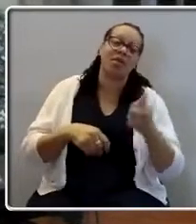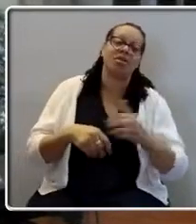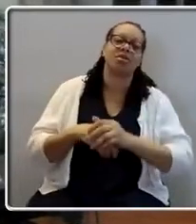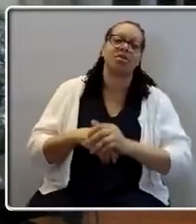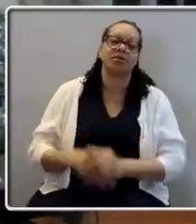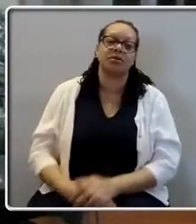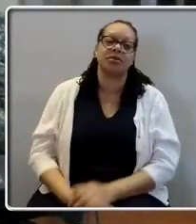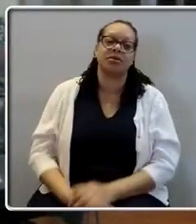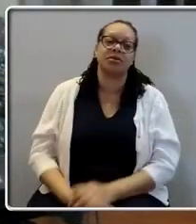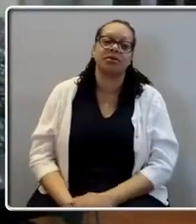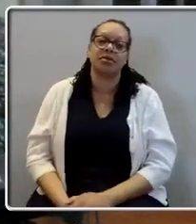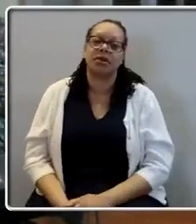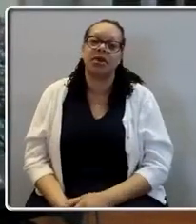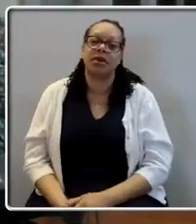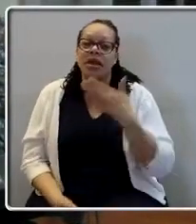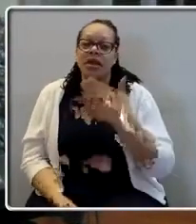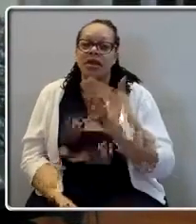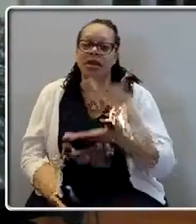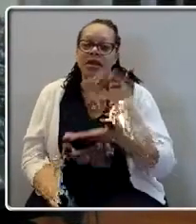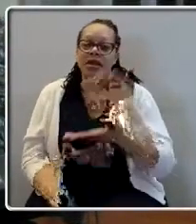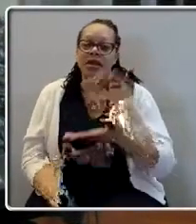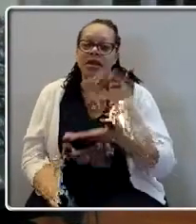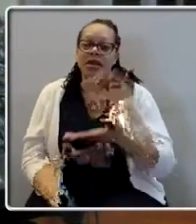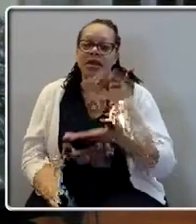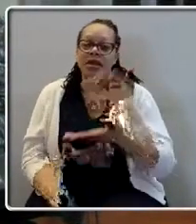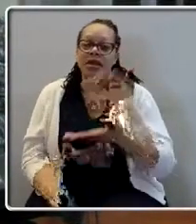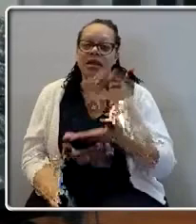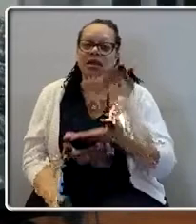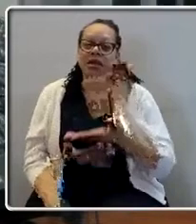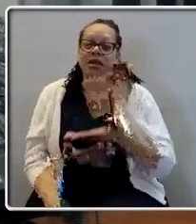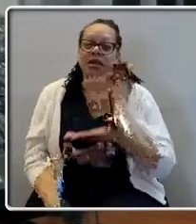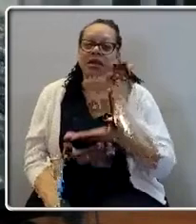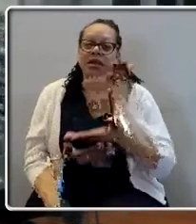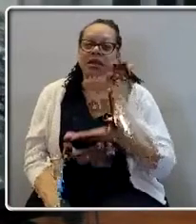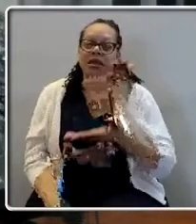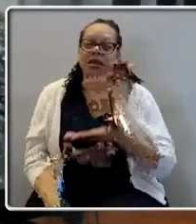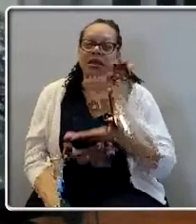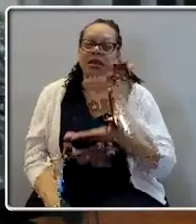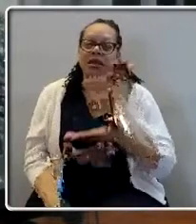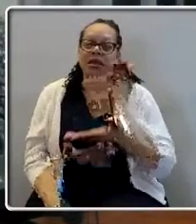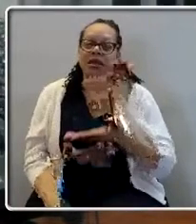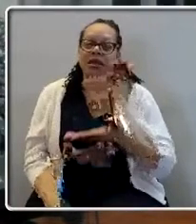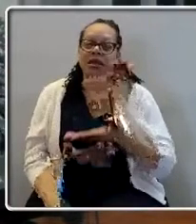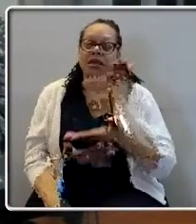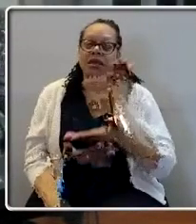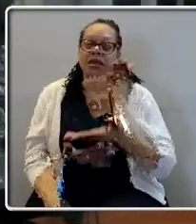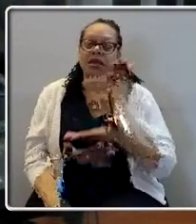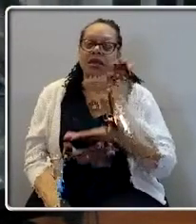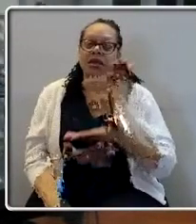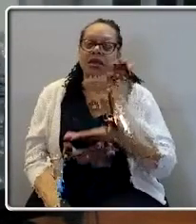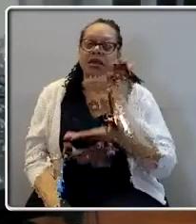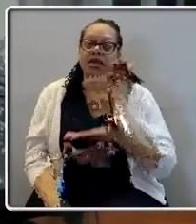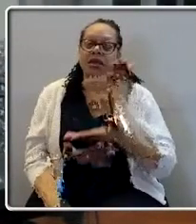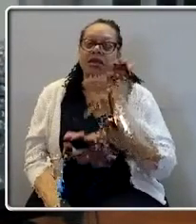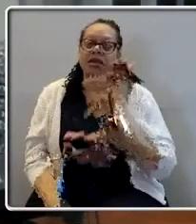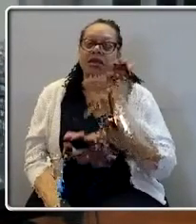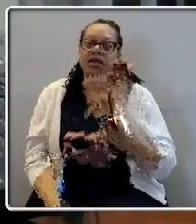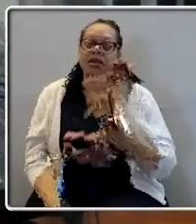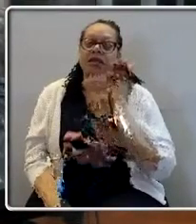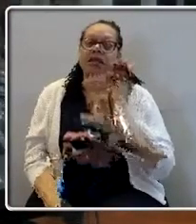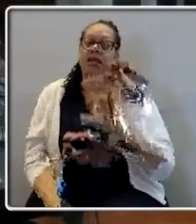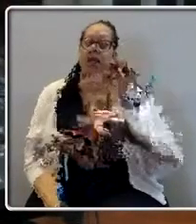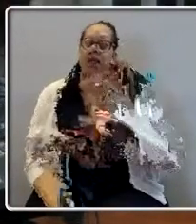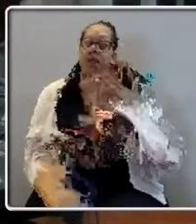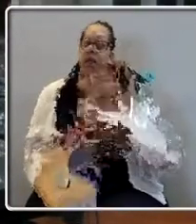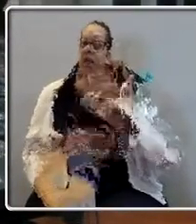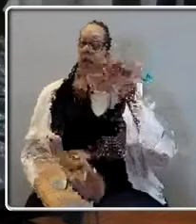thank God for those who are working in the body of Christ. The brother who led, great God, thank God for his anointing. Give me the